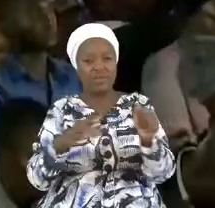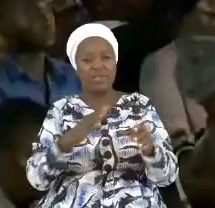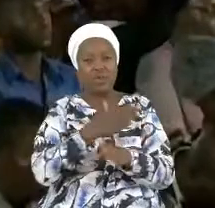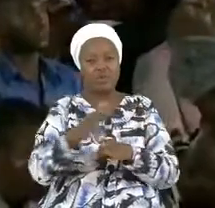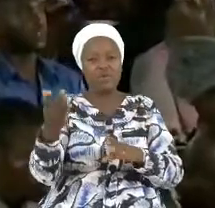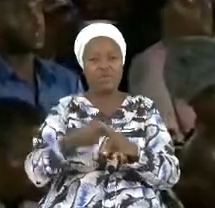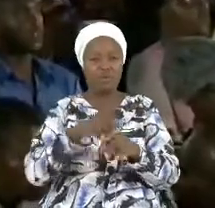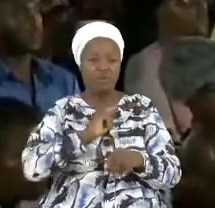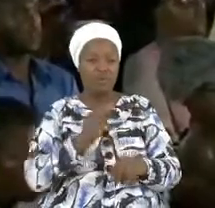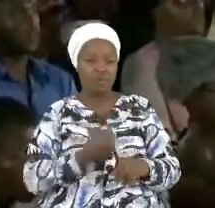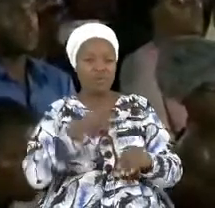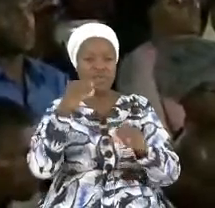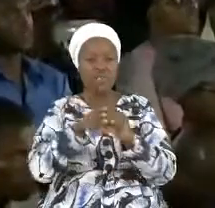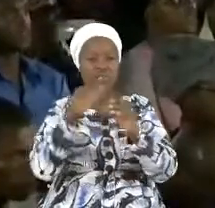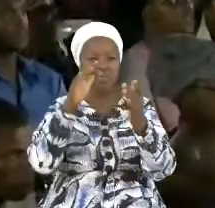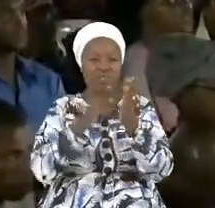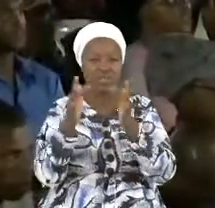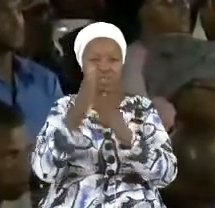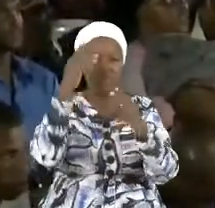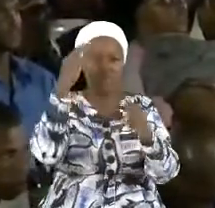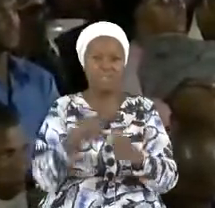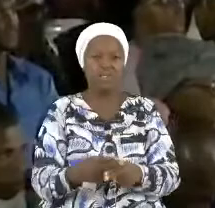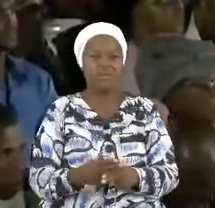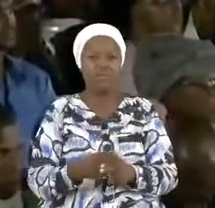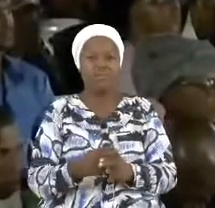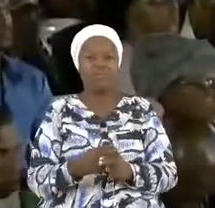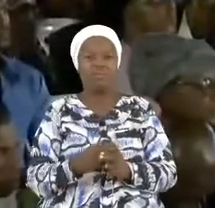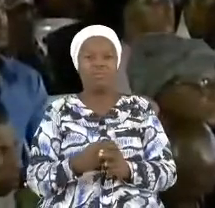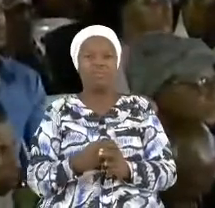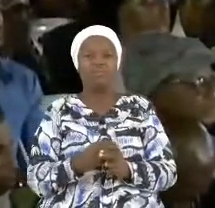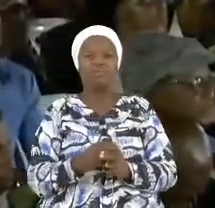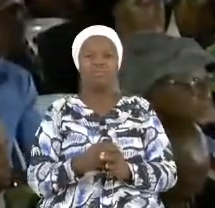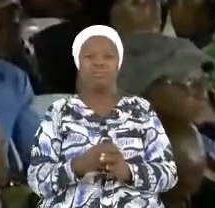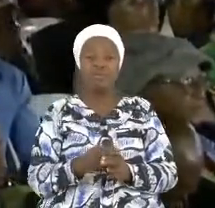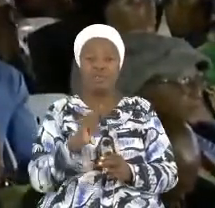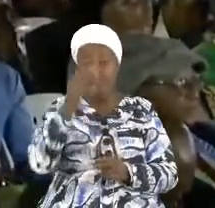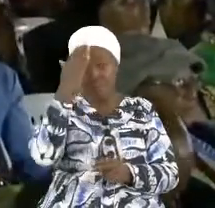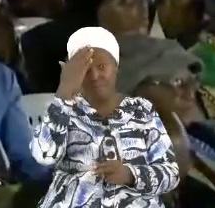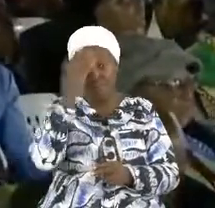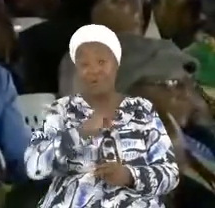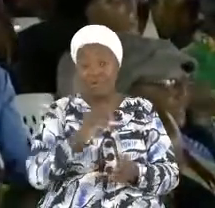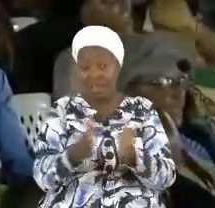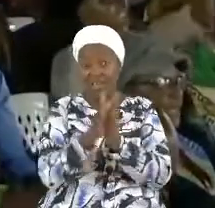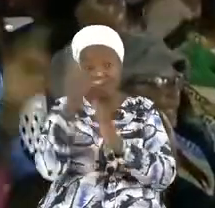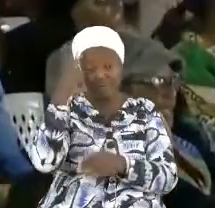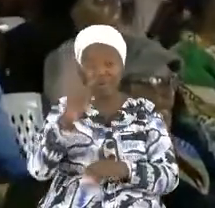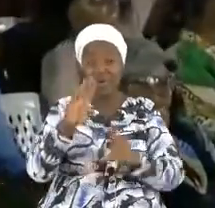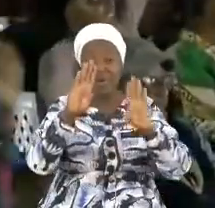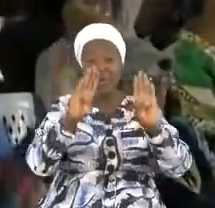Jesus' name. Yeah. You know, I'm still going to ask for Bielsa State. Amen.